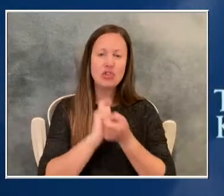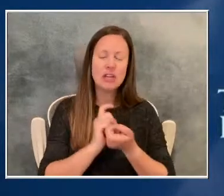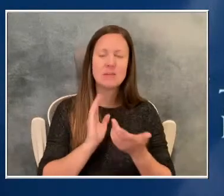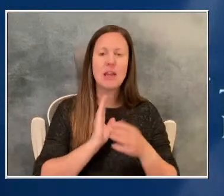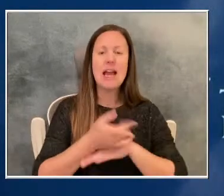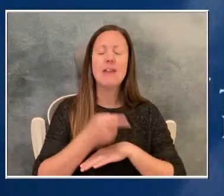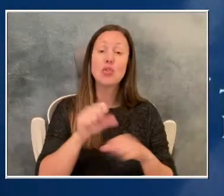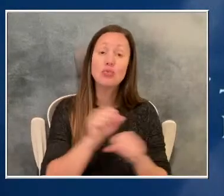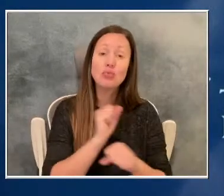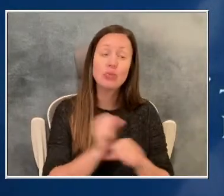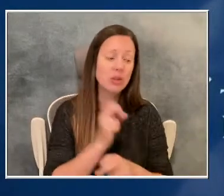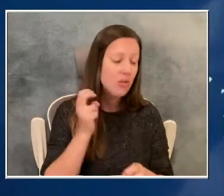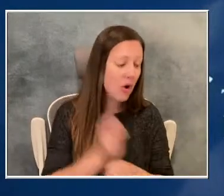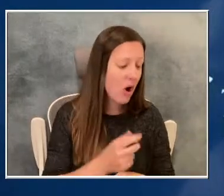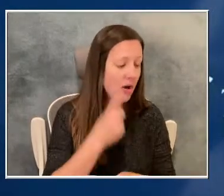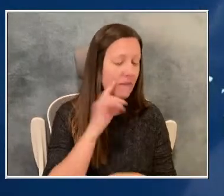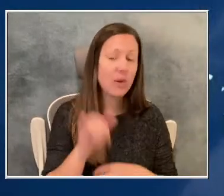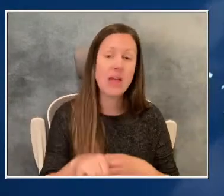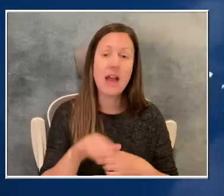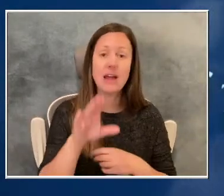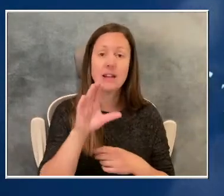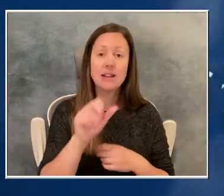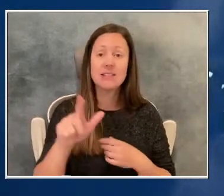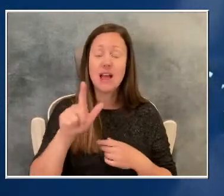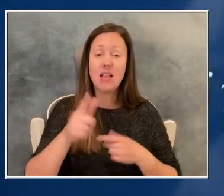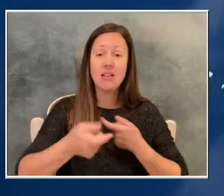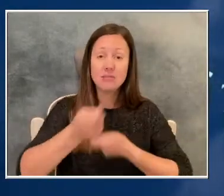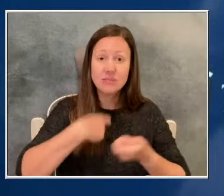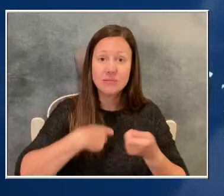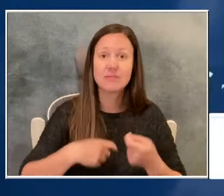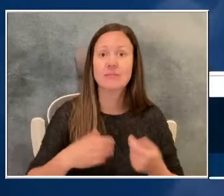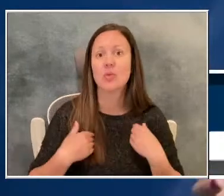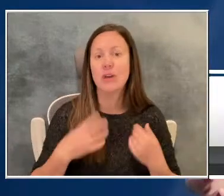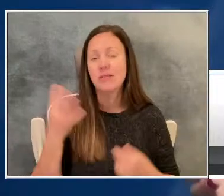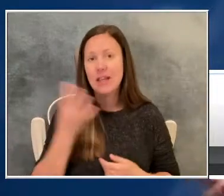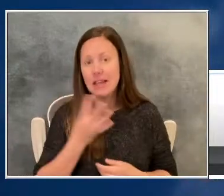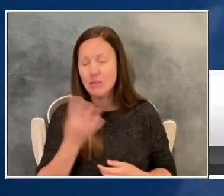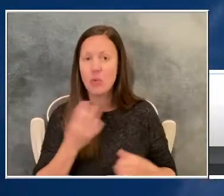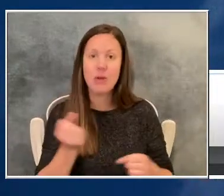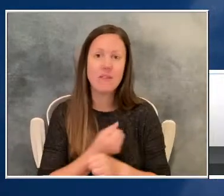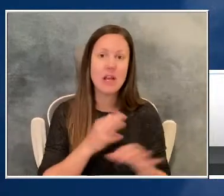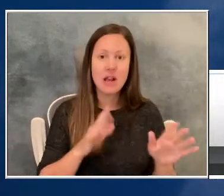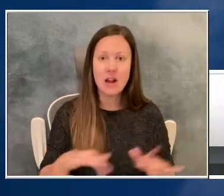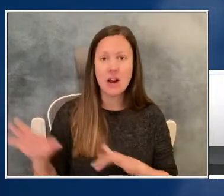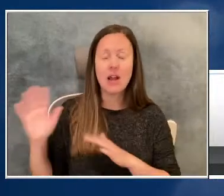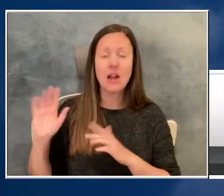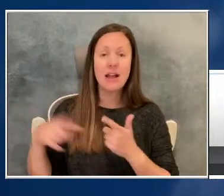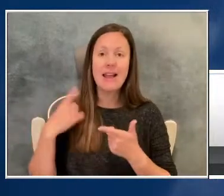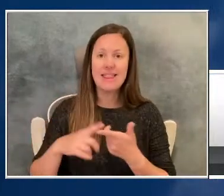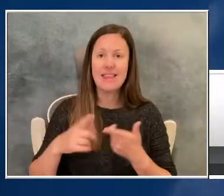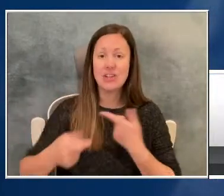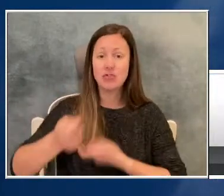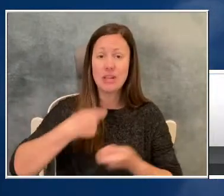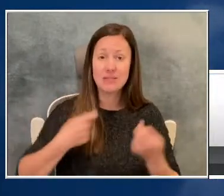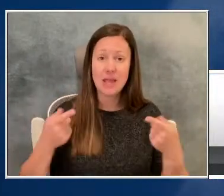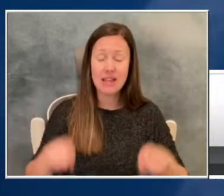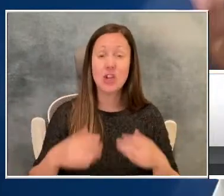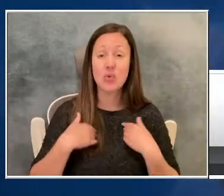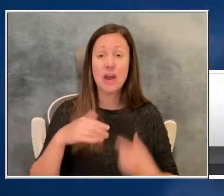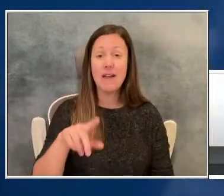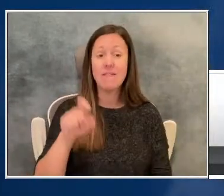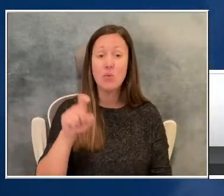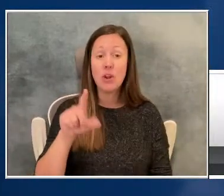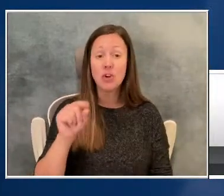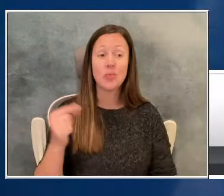go through a stem cell transplant, and you go through induction chemotherapy, and then you go through the transplant. You've got 100 days of 24/7 caregiving. You're